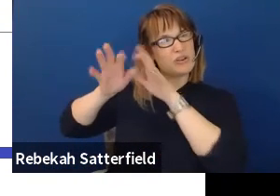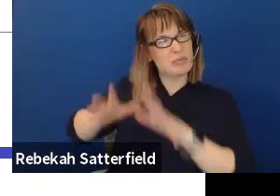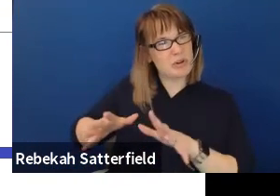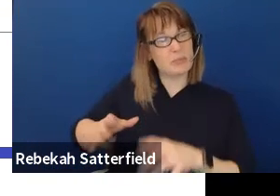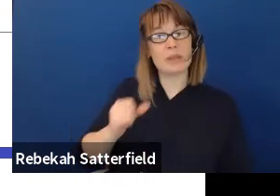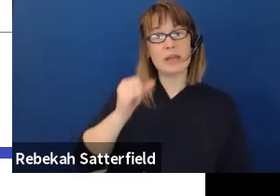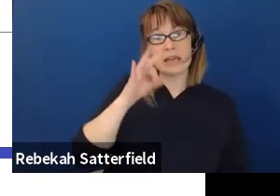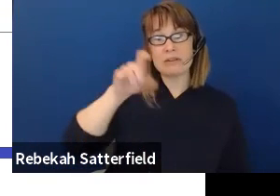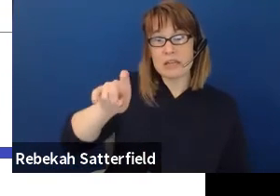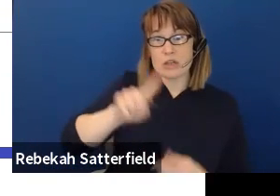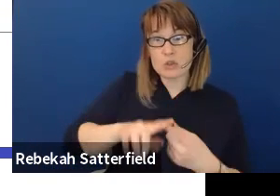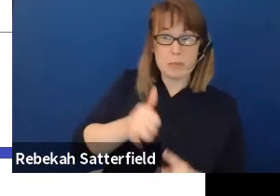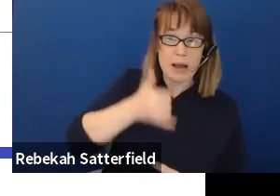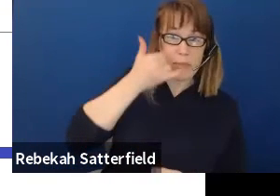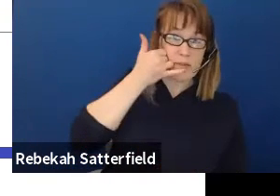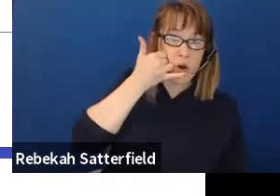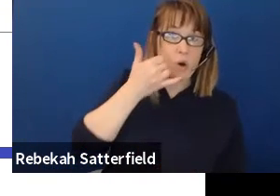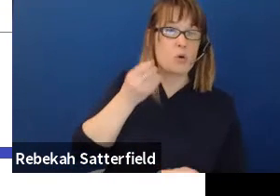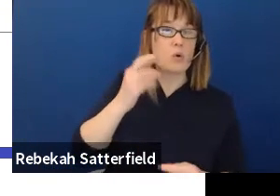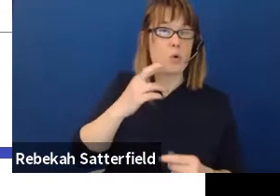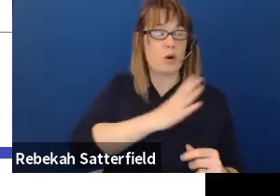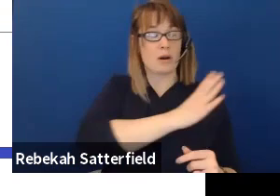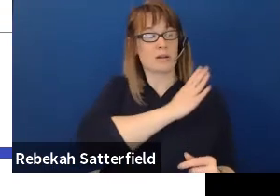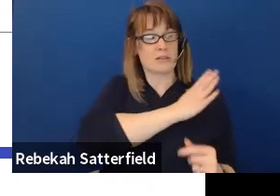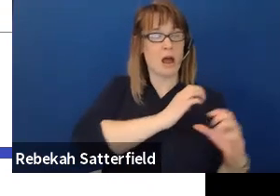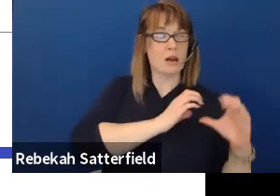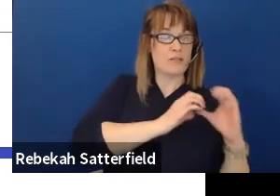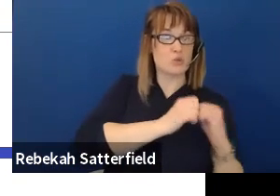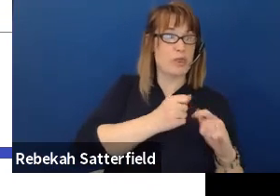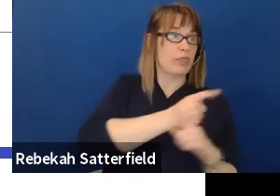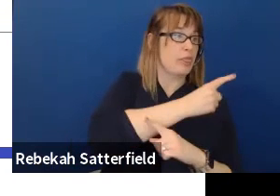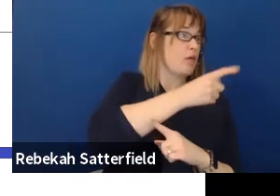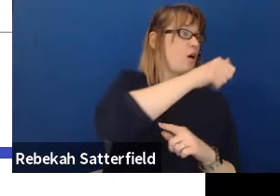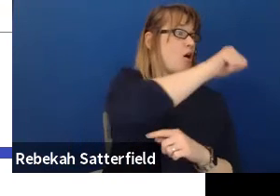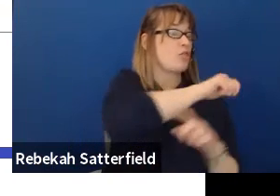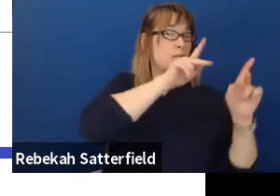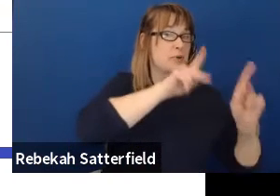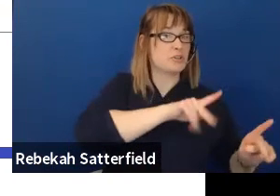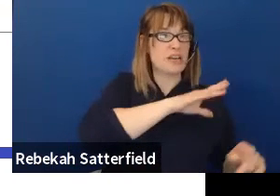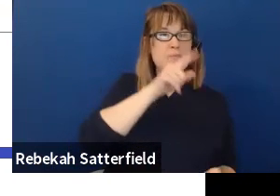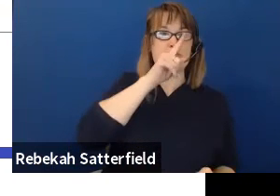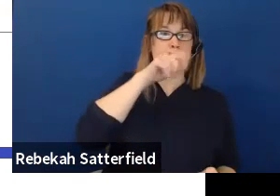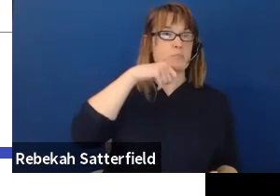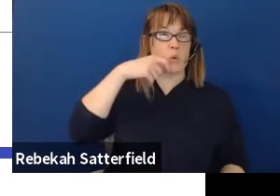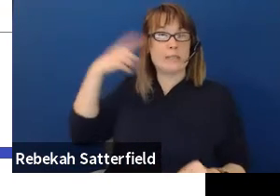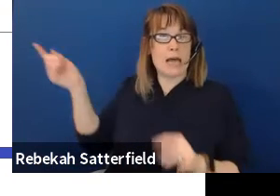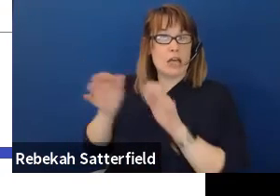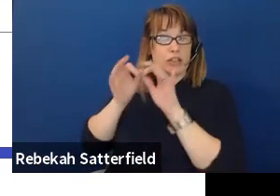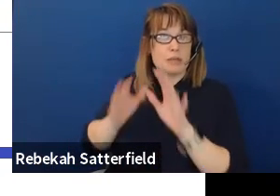answer a phone call or engage in a conversation with someone else and you don't tell the interpreter what is